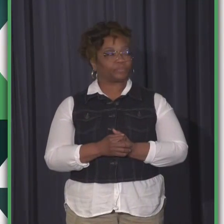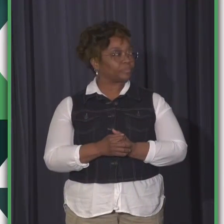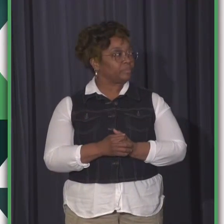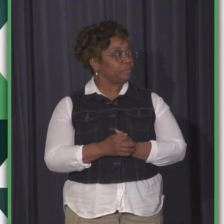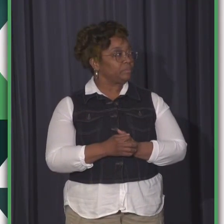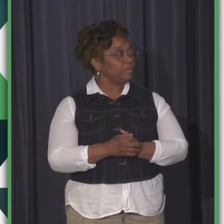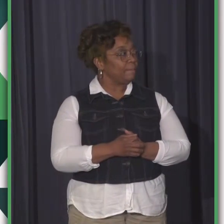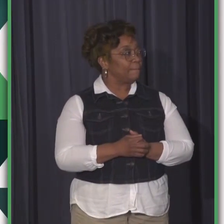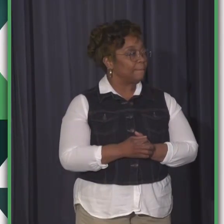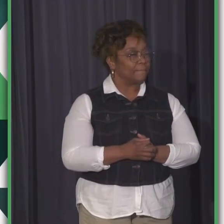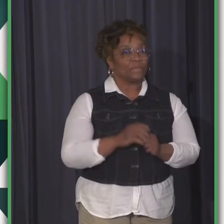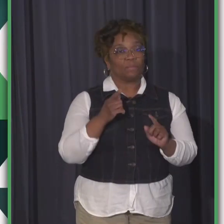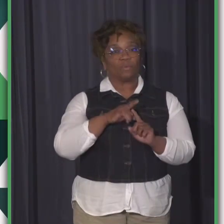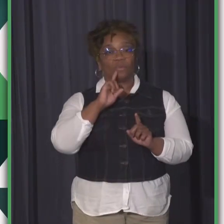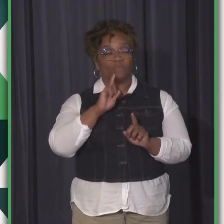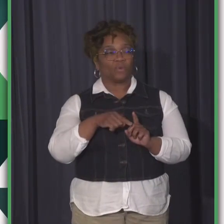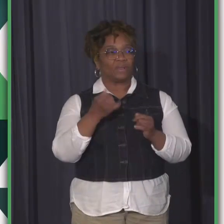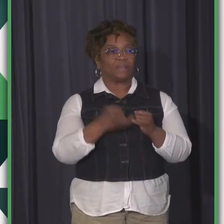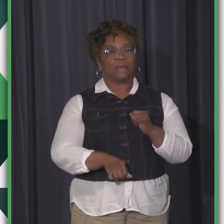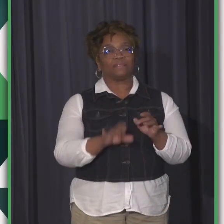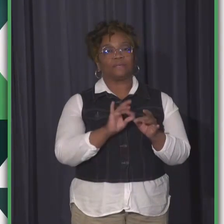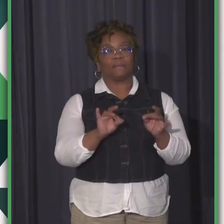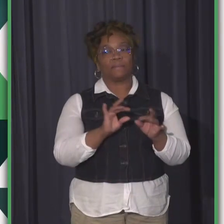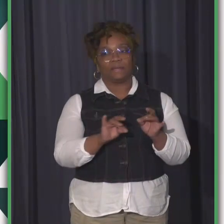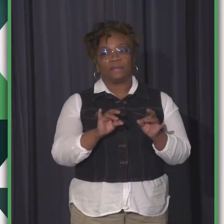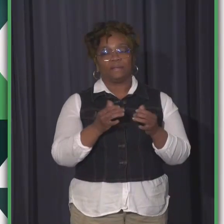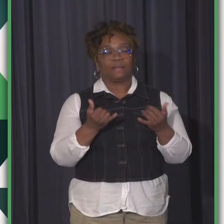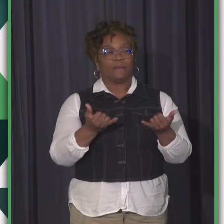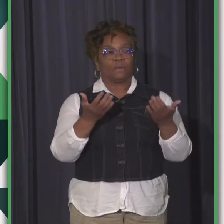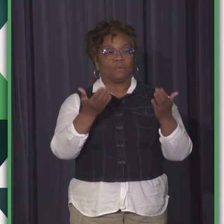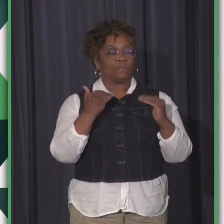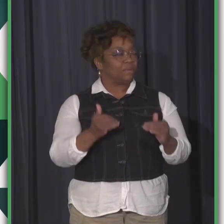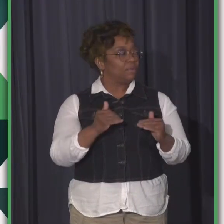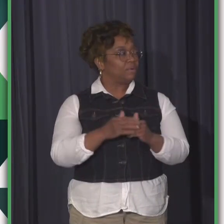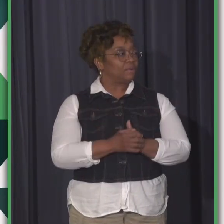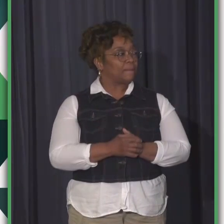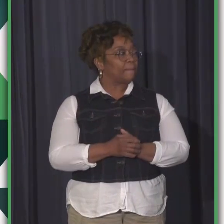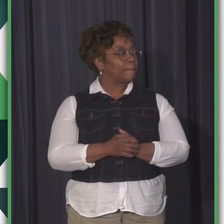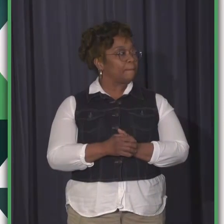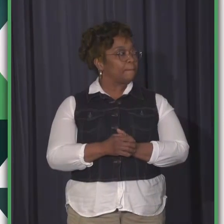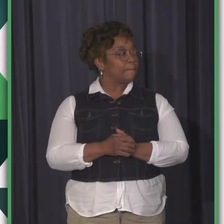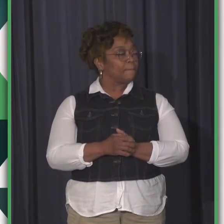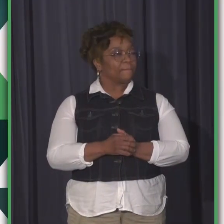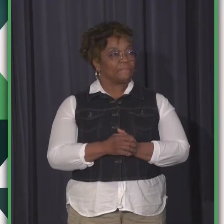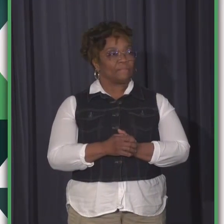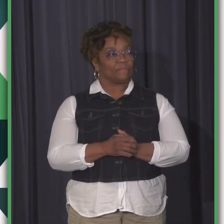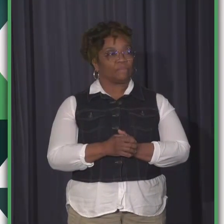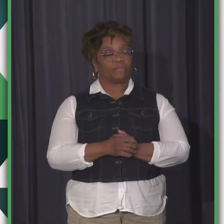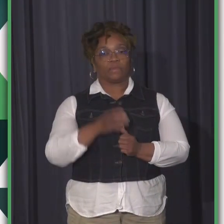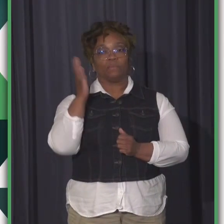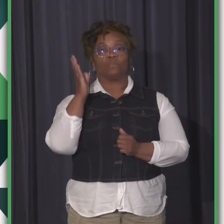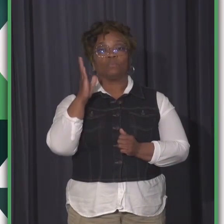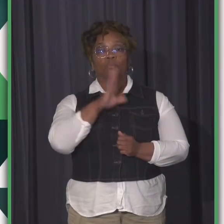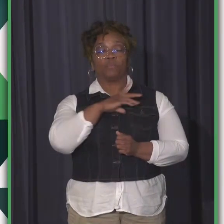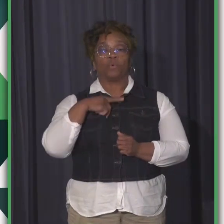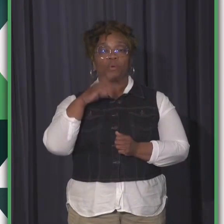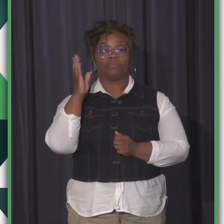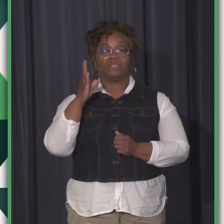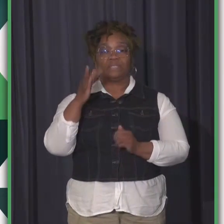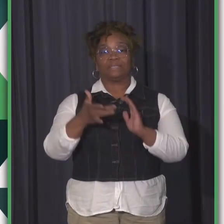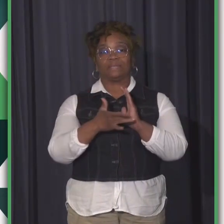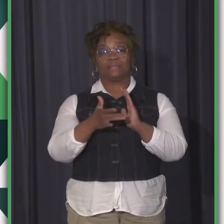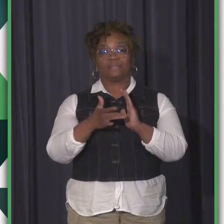Point of order, that was the last speaker. Let's go to now the presentation to the board, the